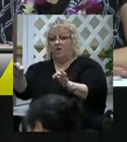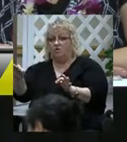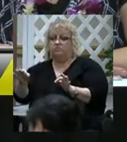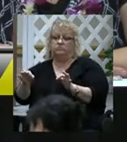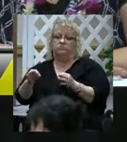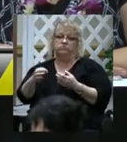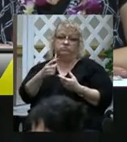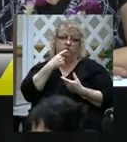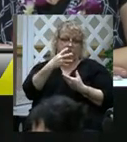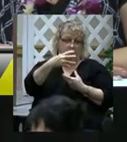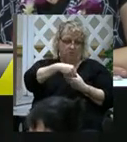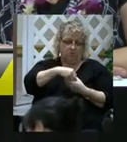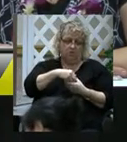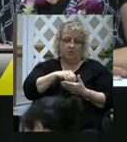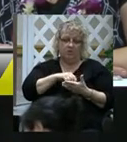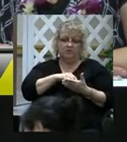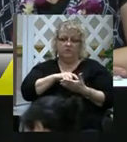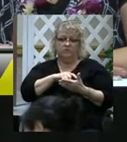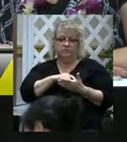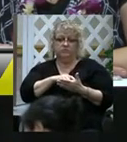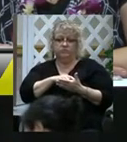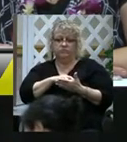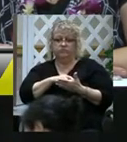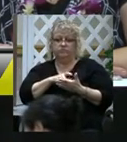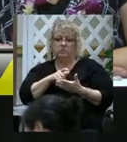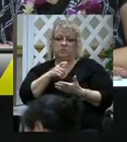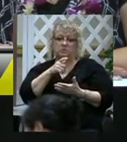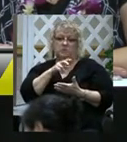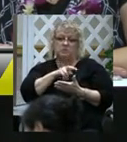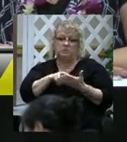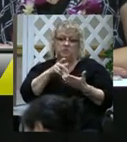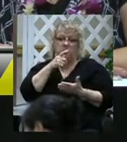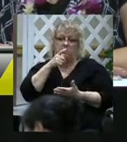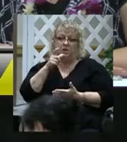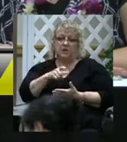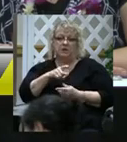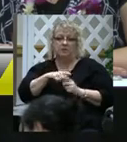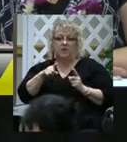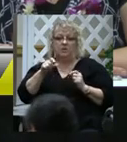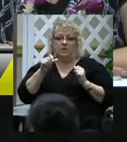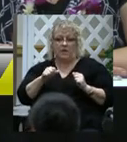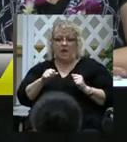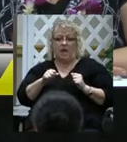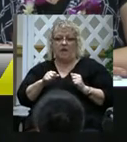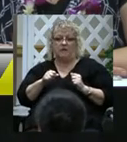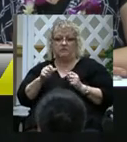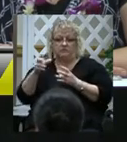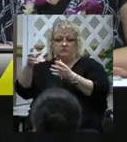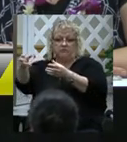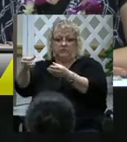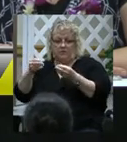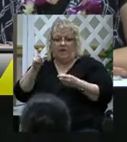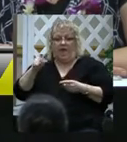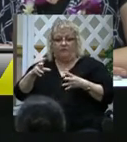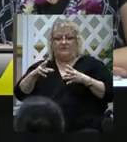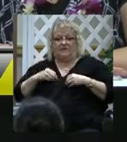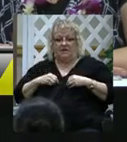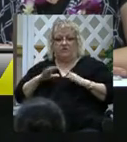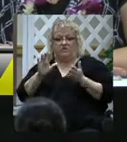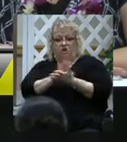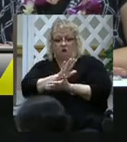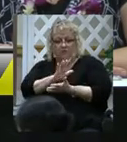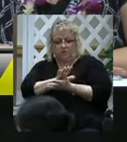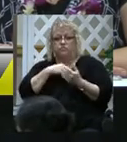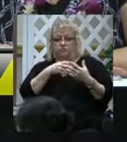Pleadings, there really is no need because we can take them. We have to take them, yes. And we